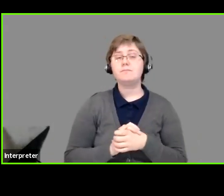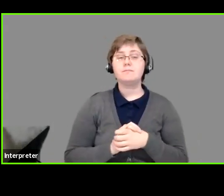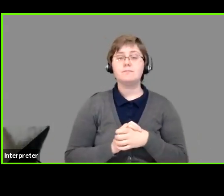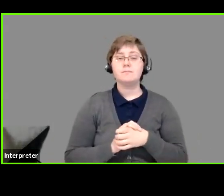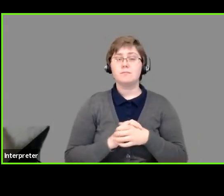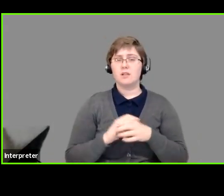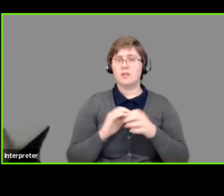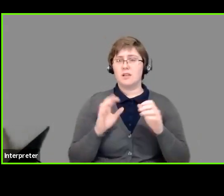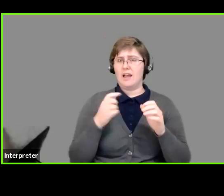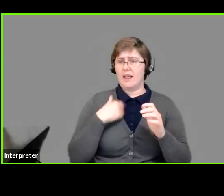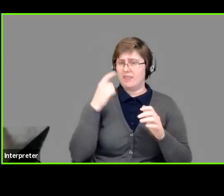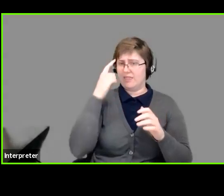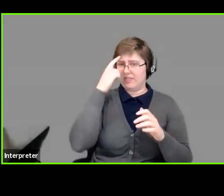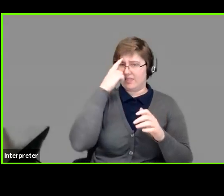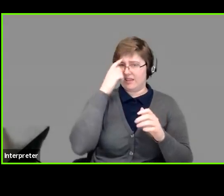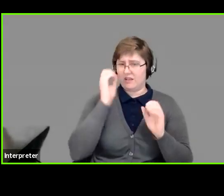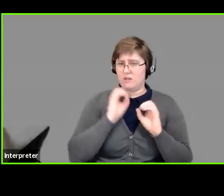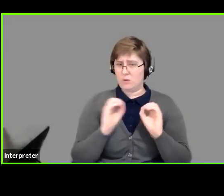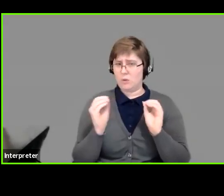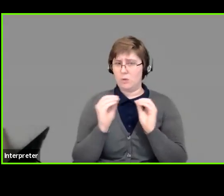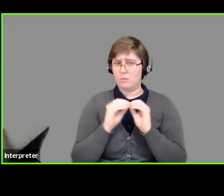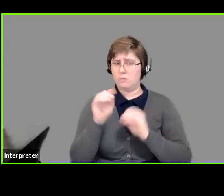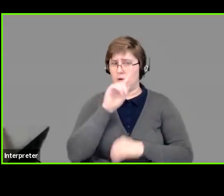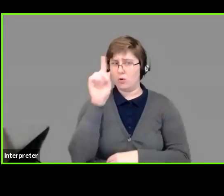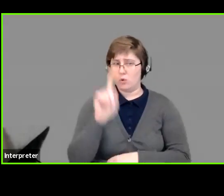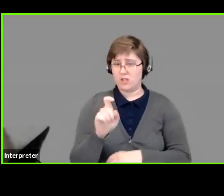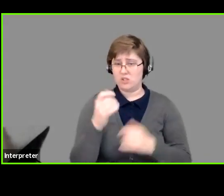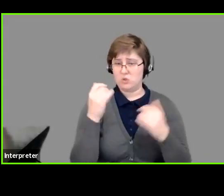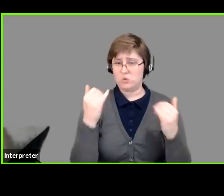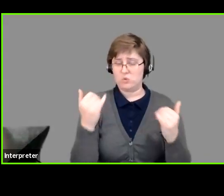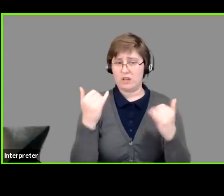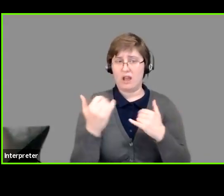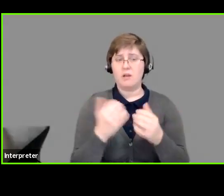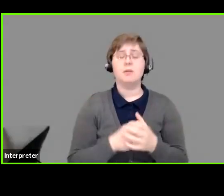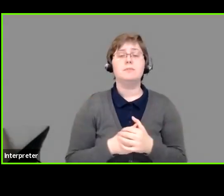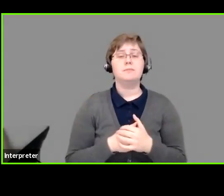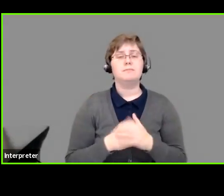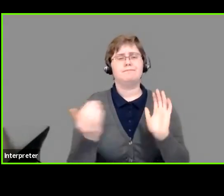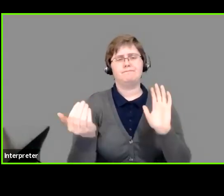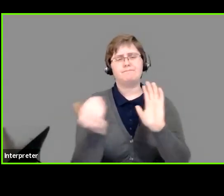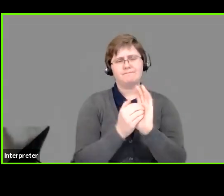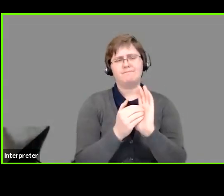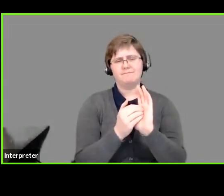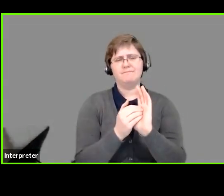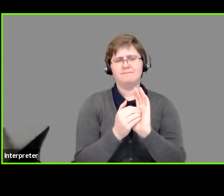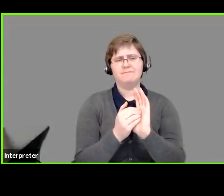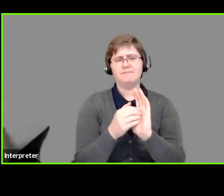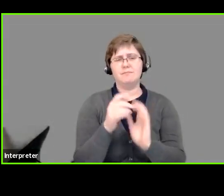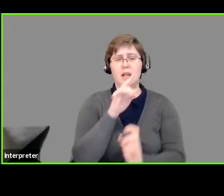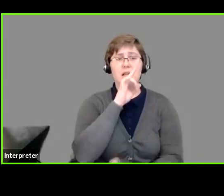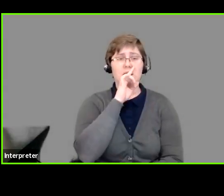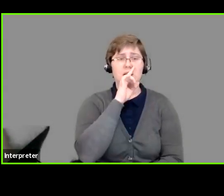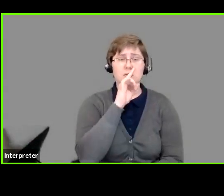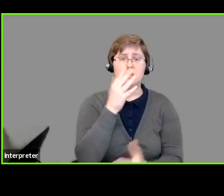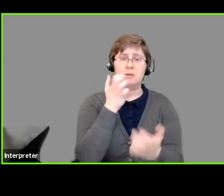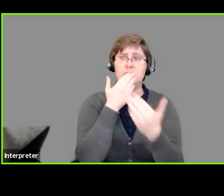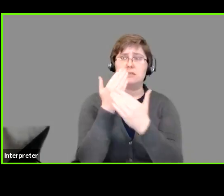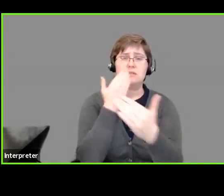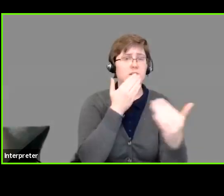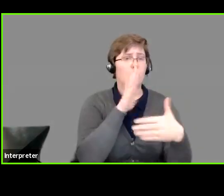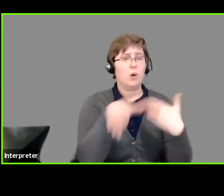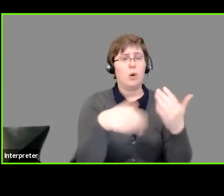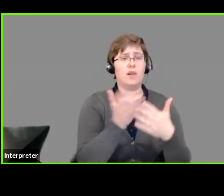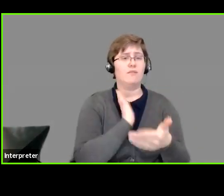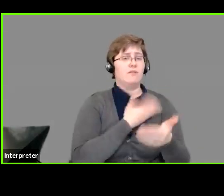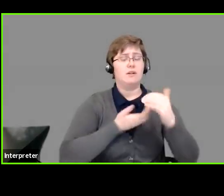All right, so I do believe that there are no more questions. And again, I really want to thank all our partners